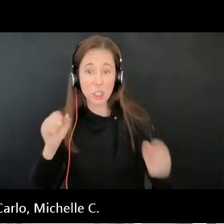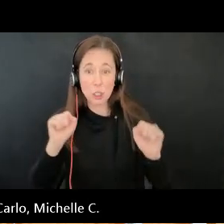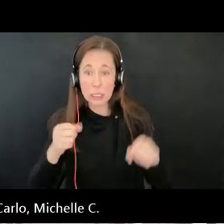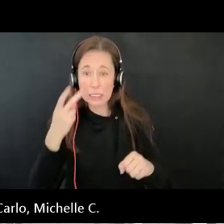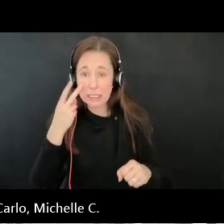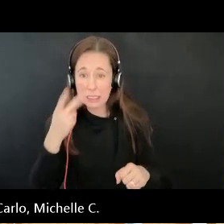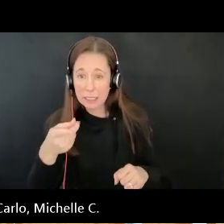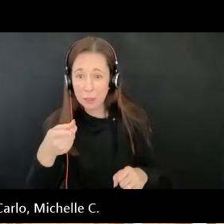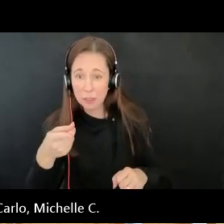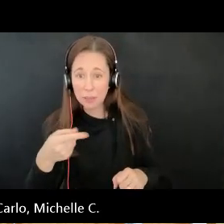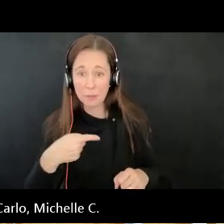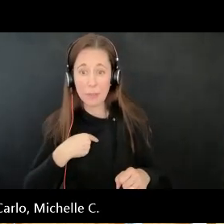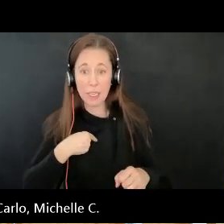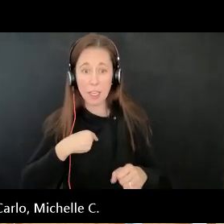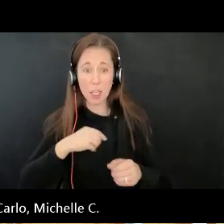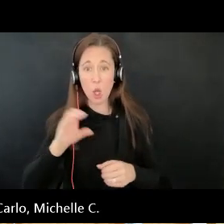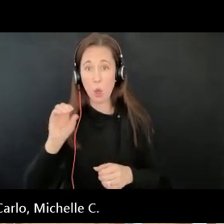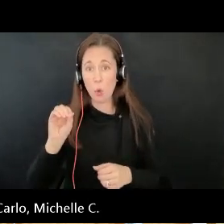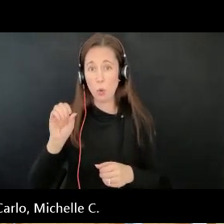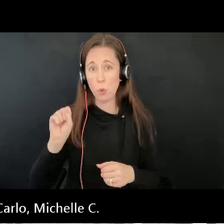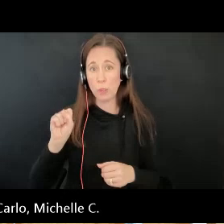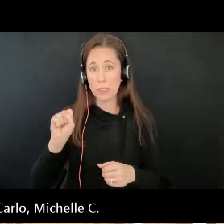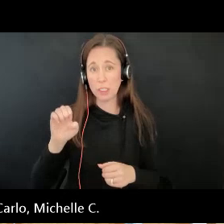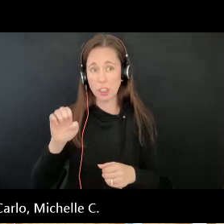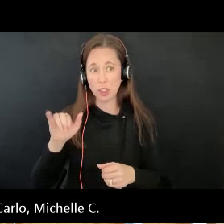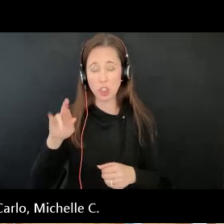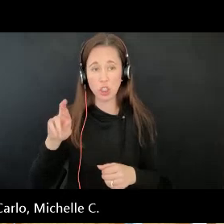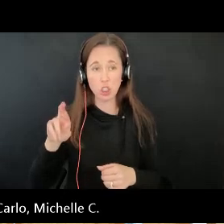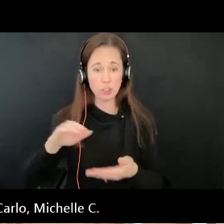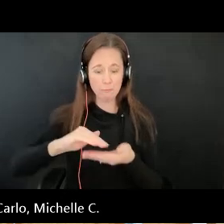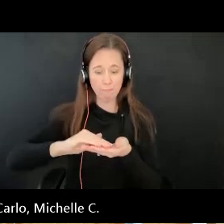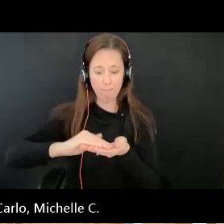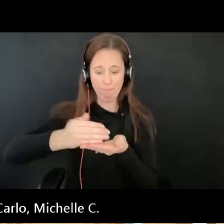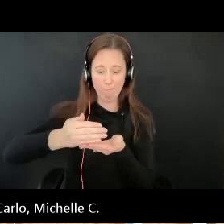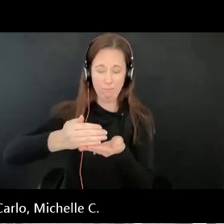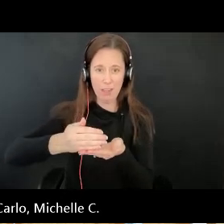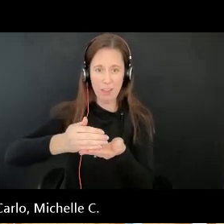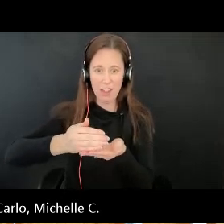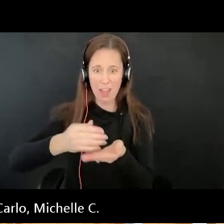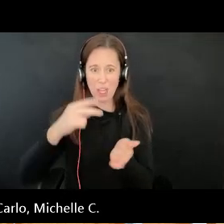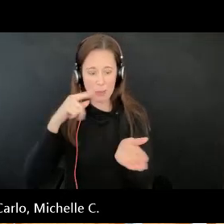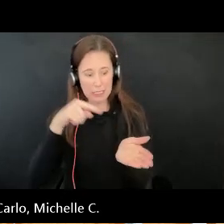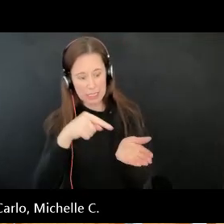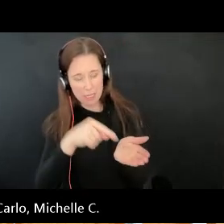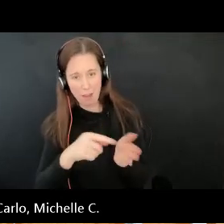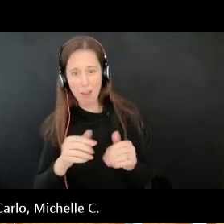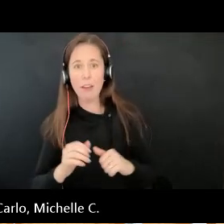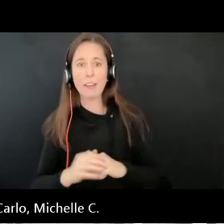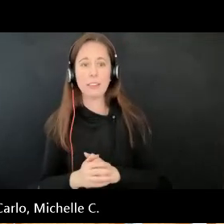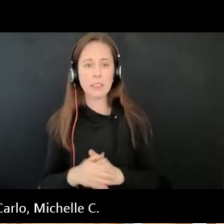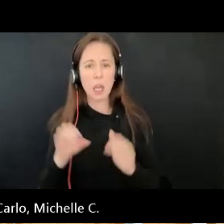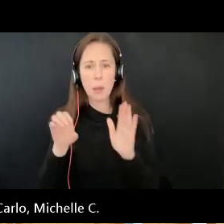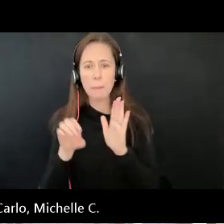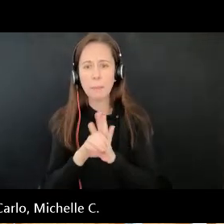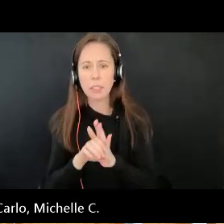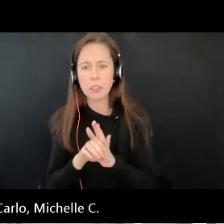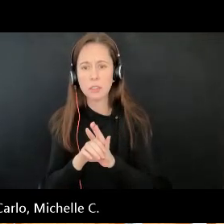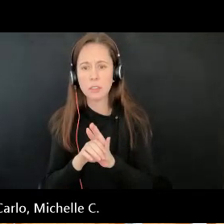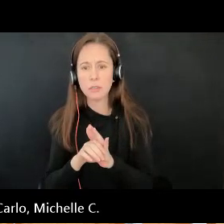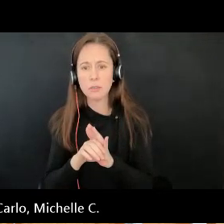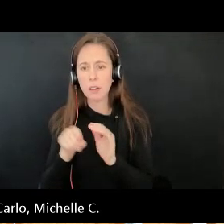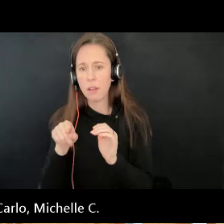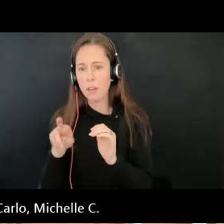oyster, dissecting an oyster, and talking about the inner workings of that filter feeder, as well as a picture on the bottom right,